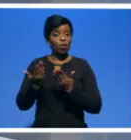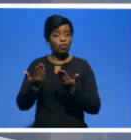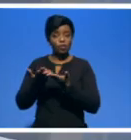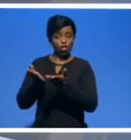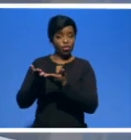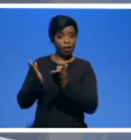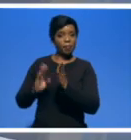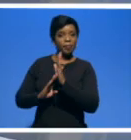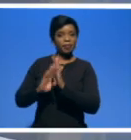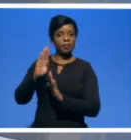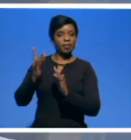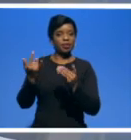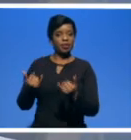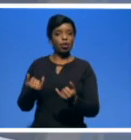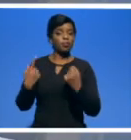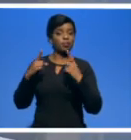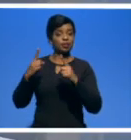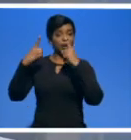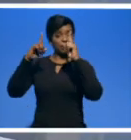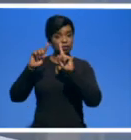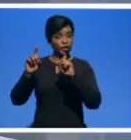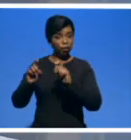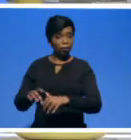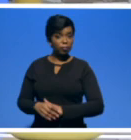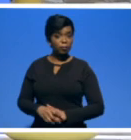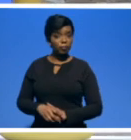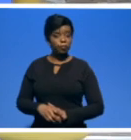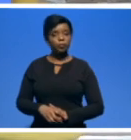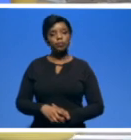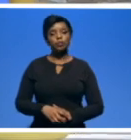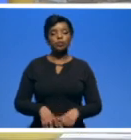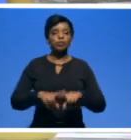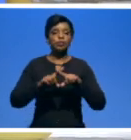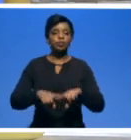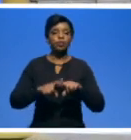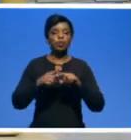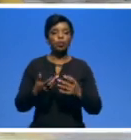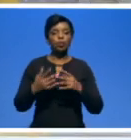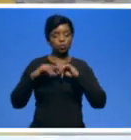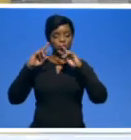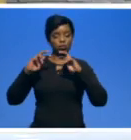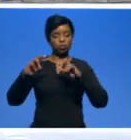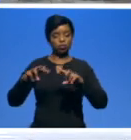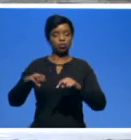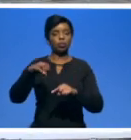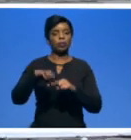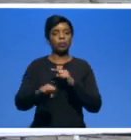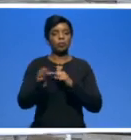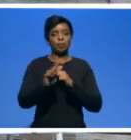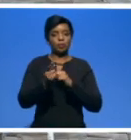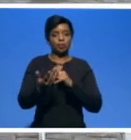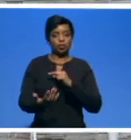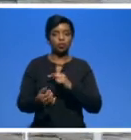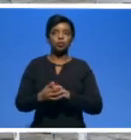be established and be successful? Based on the findings of the research study, Rekrele Hore,